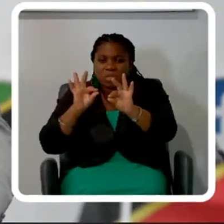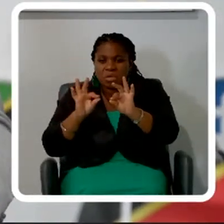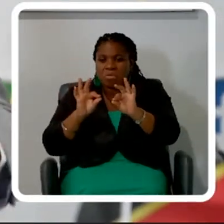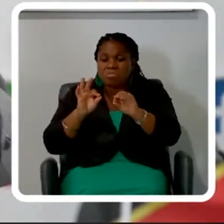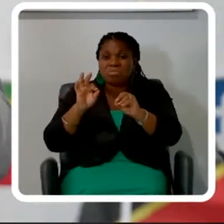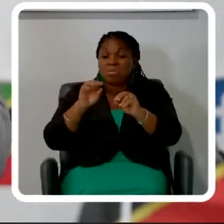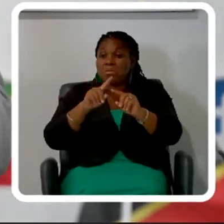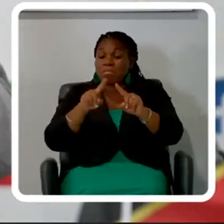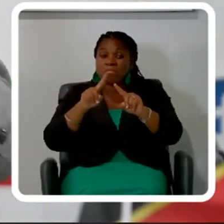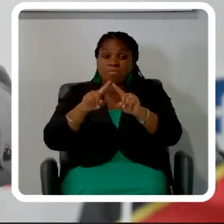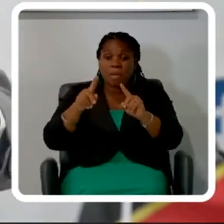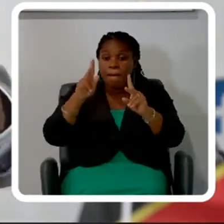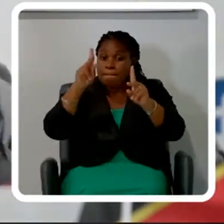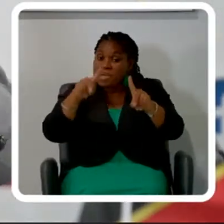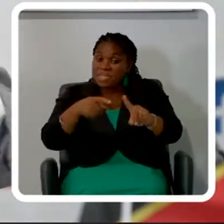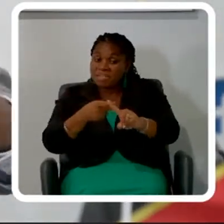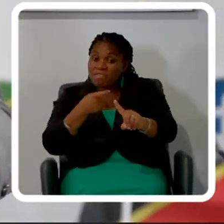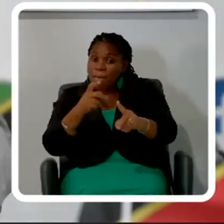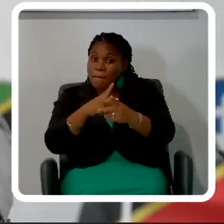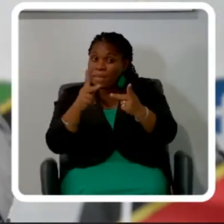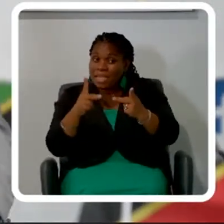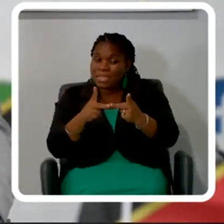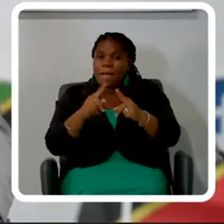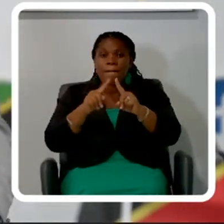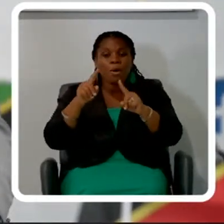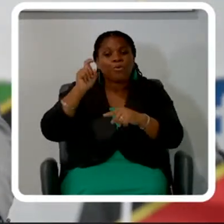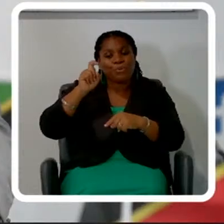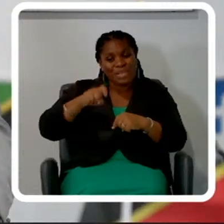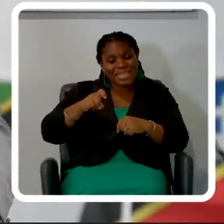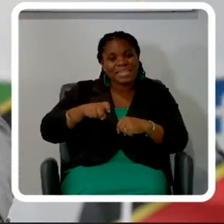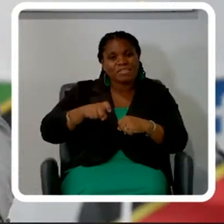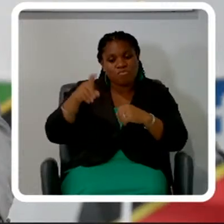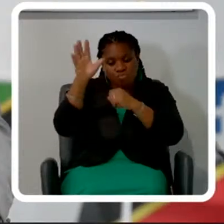nationality. We put safeguards in place to protect us